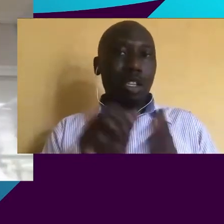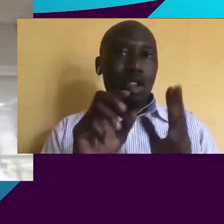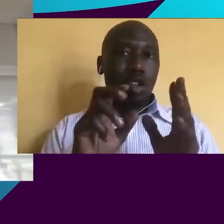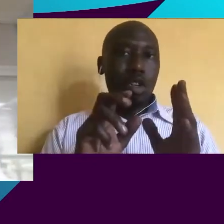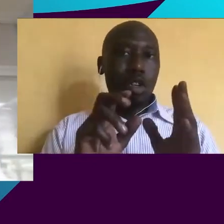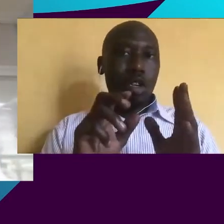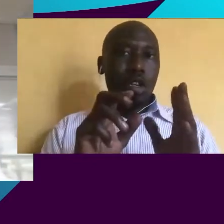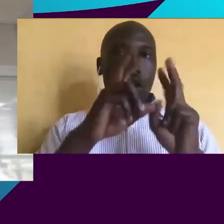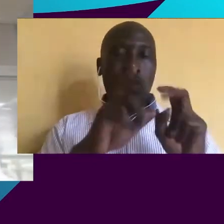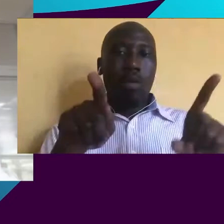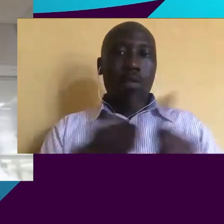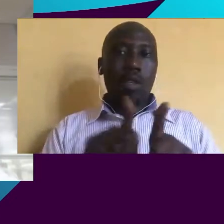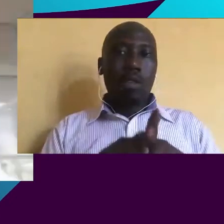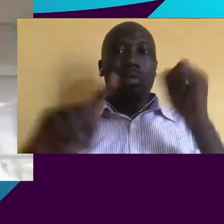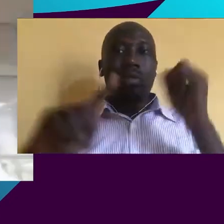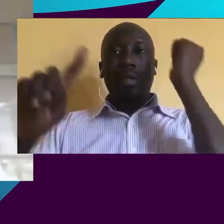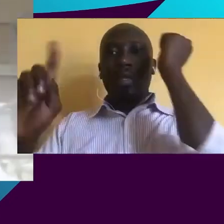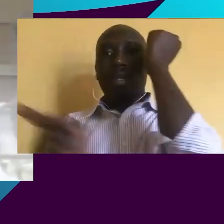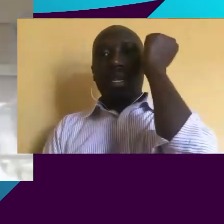That's